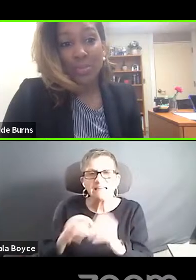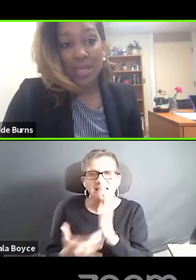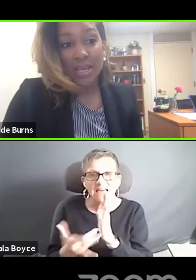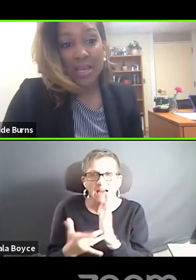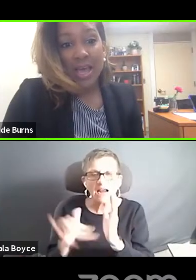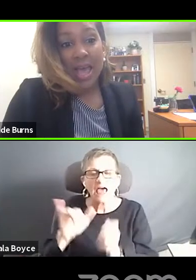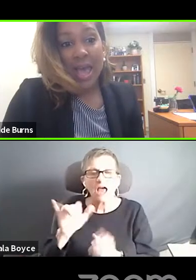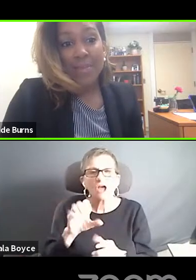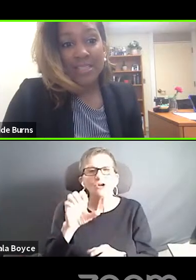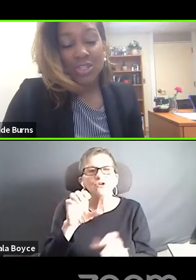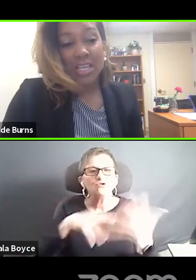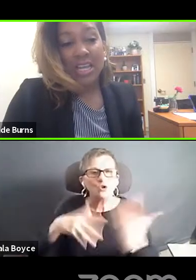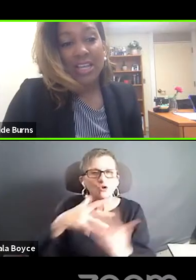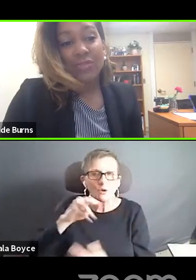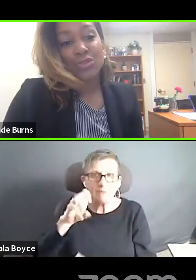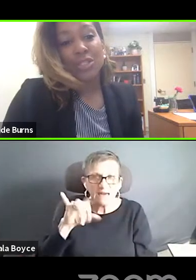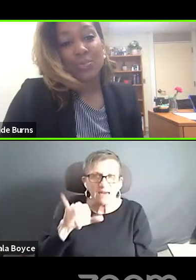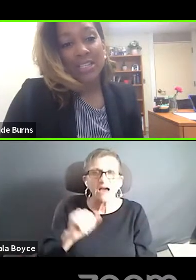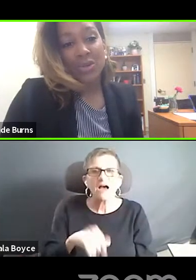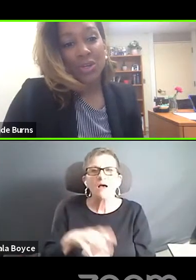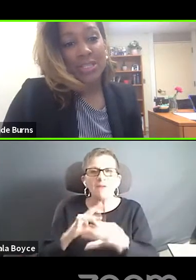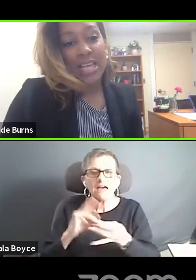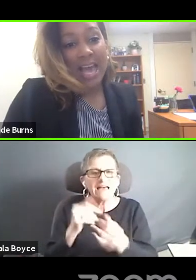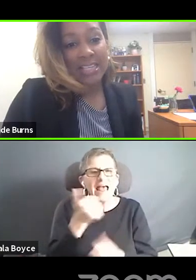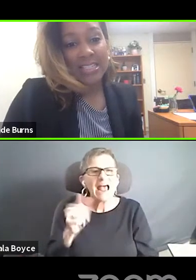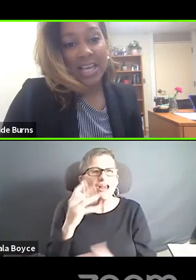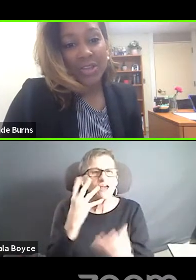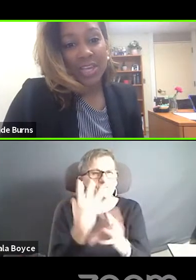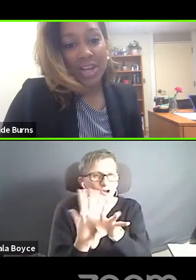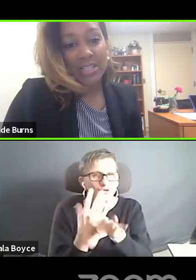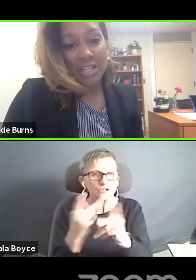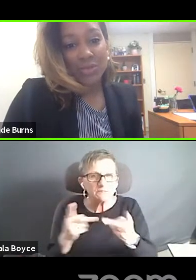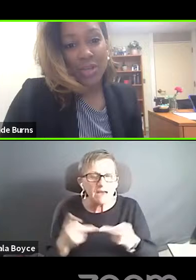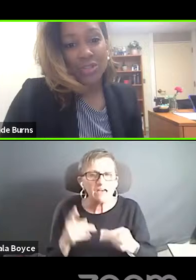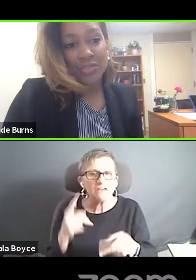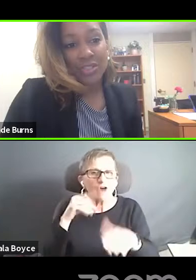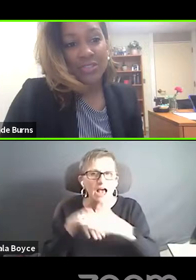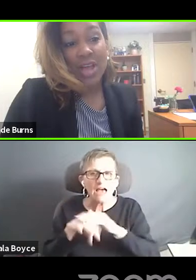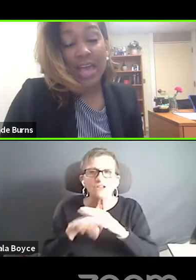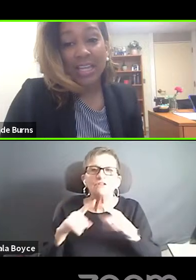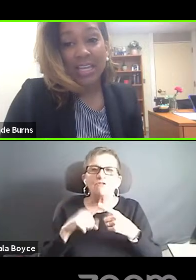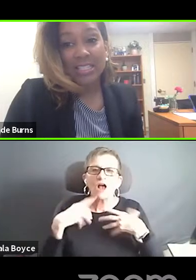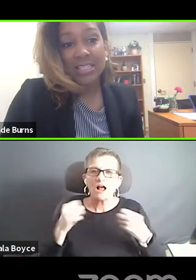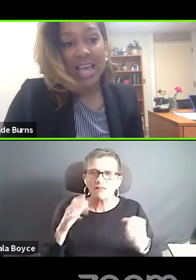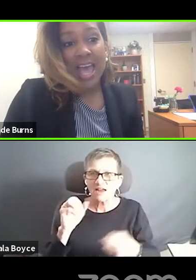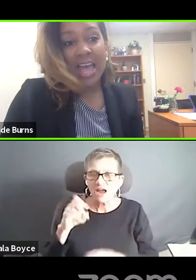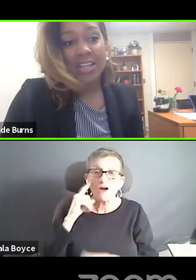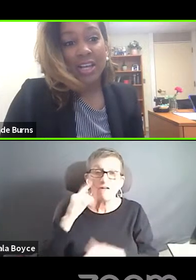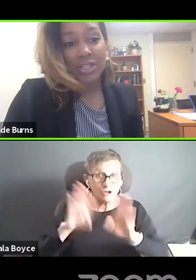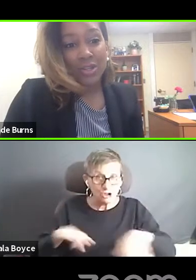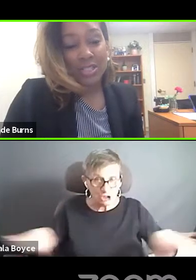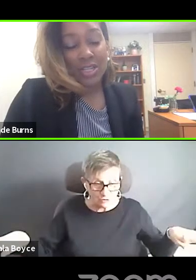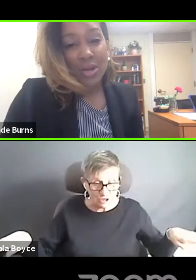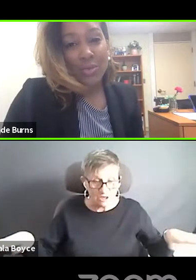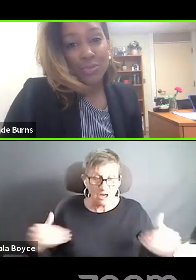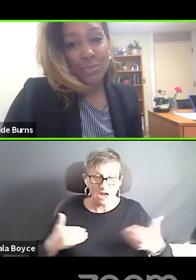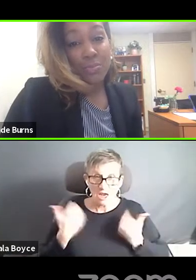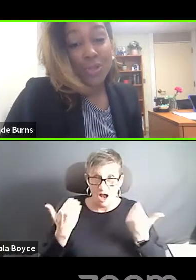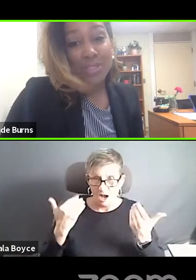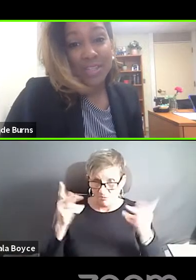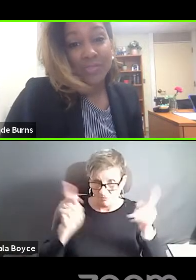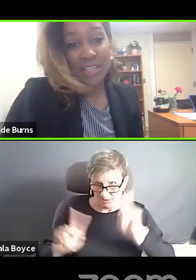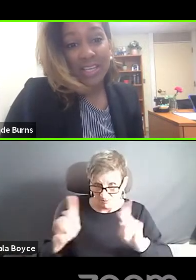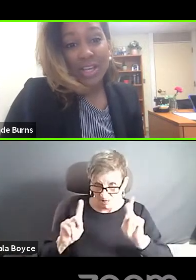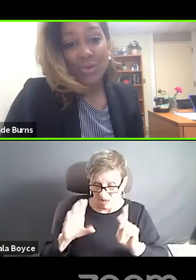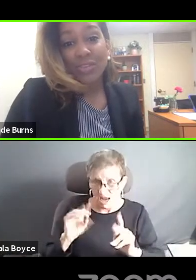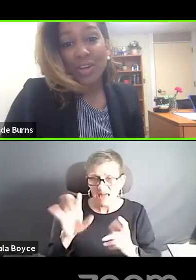as social media and messaging in any virtual space to increase access to healthcare and sexual health services for adolescents and young adults,